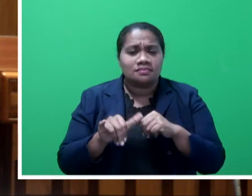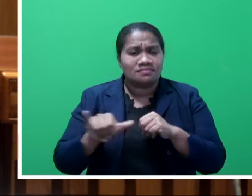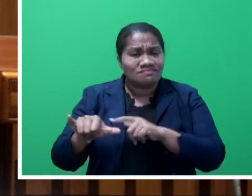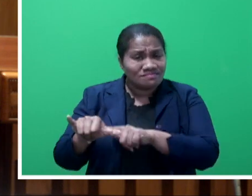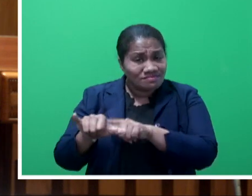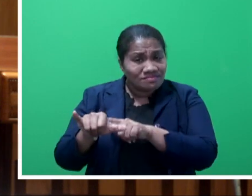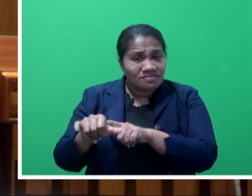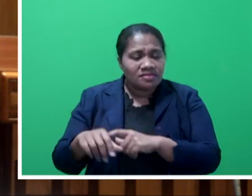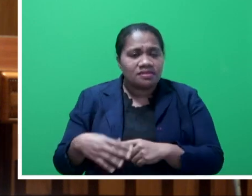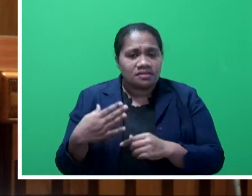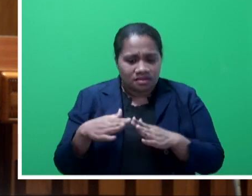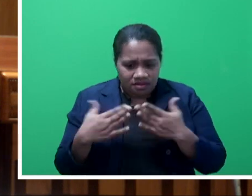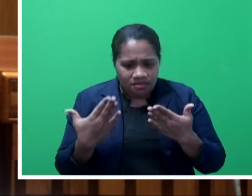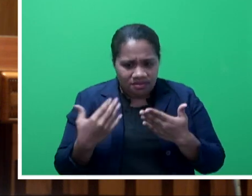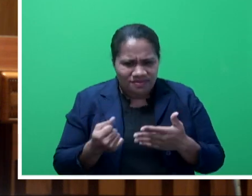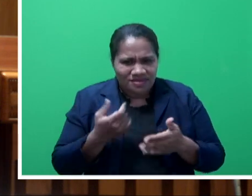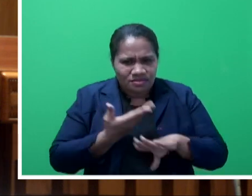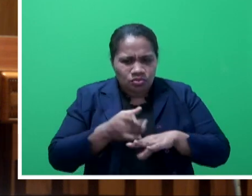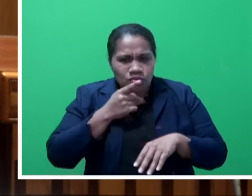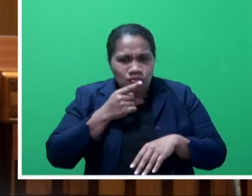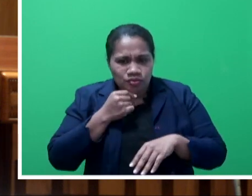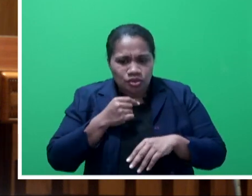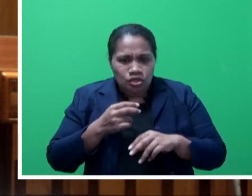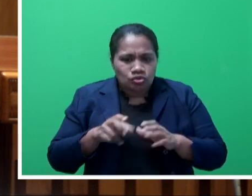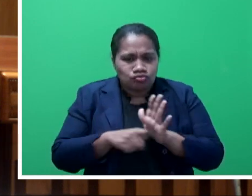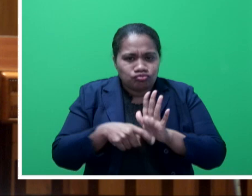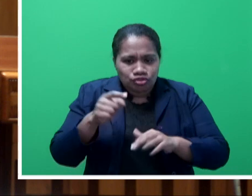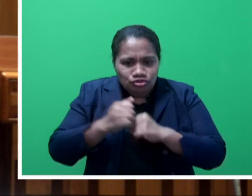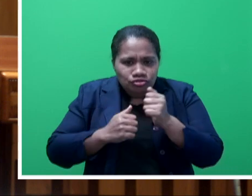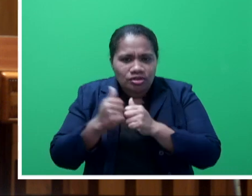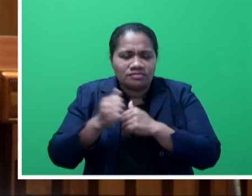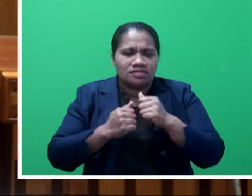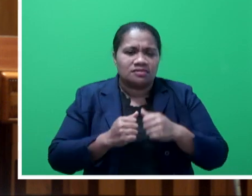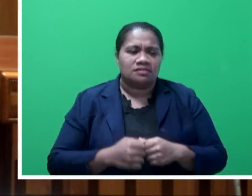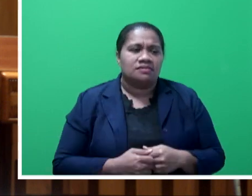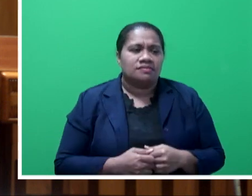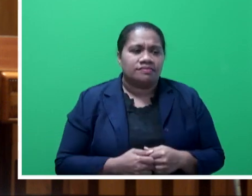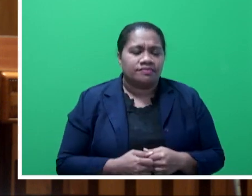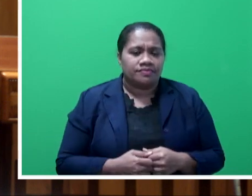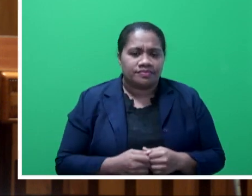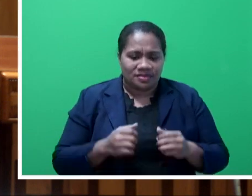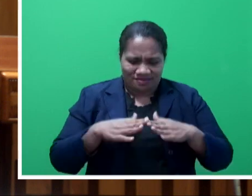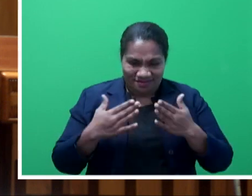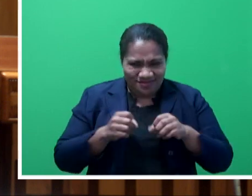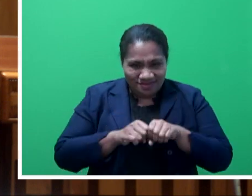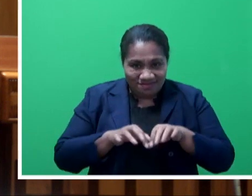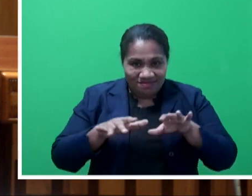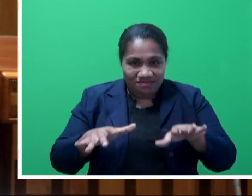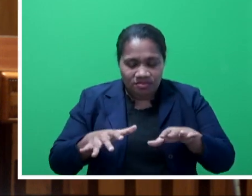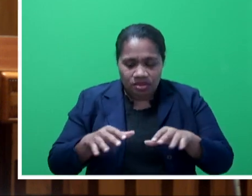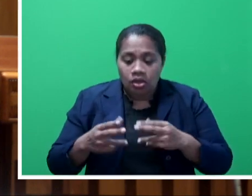new loans in the restructure and the reprofiling of existing loans in a global pandemic, in particular when the